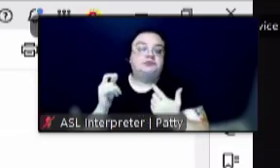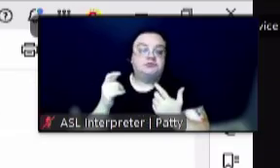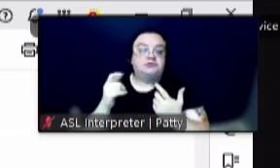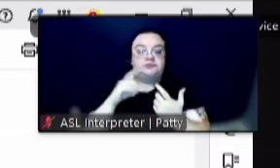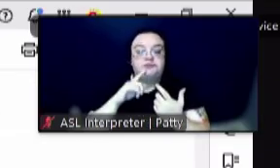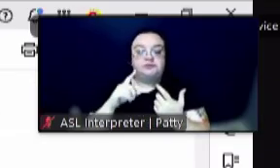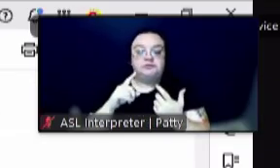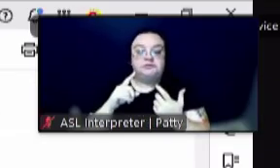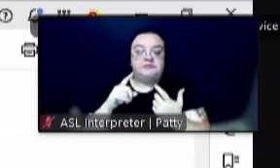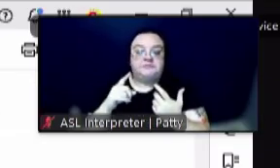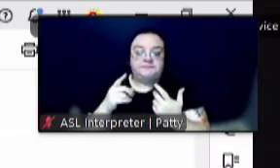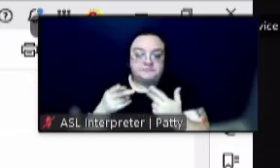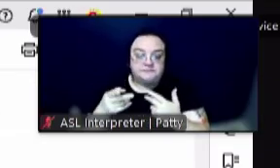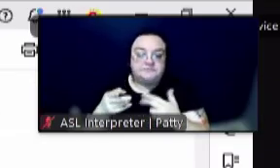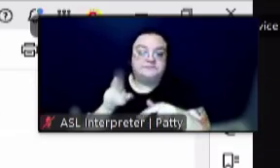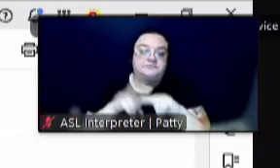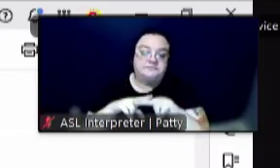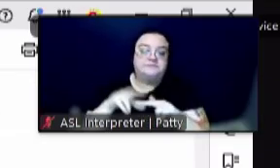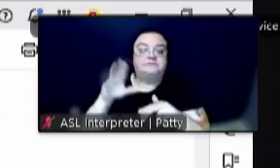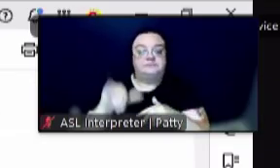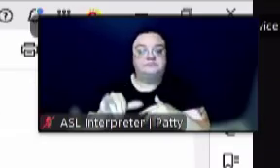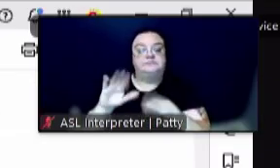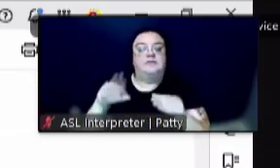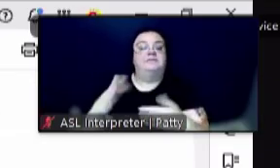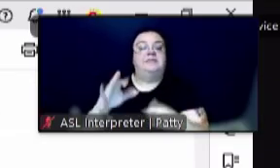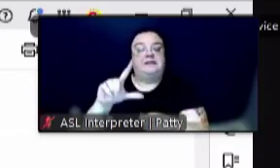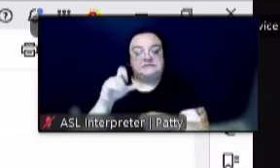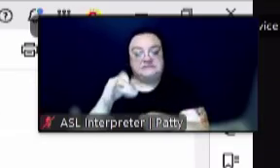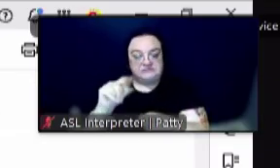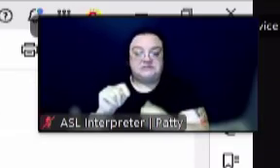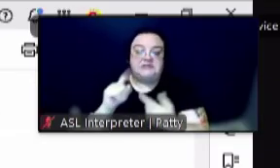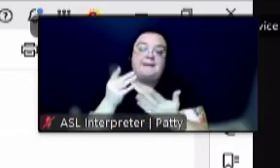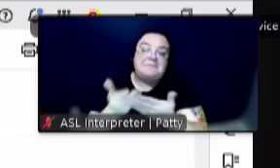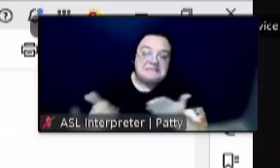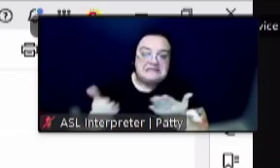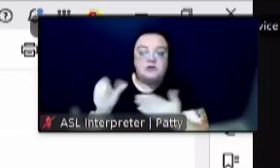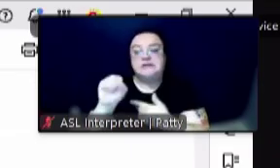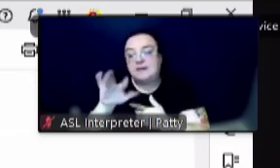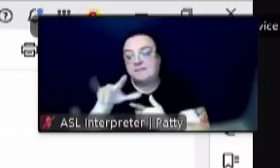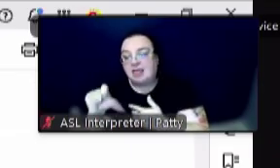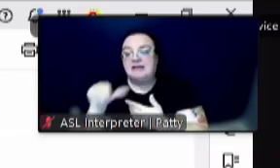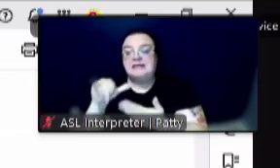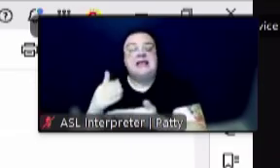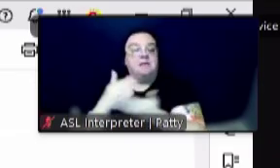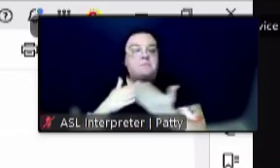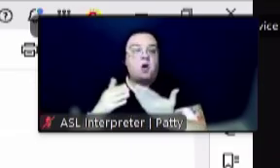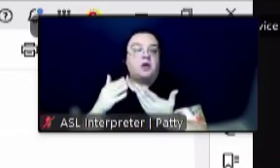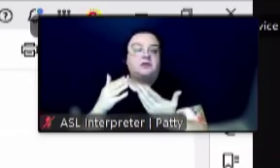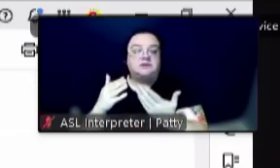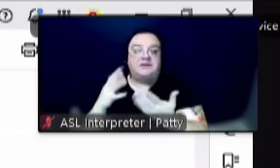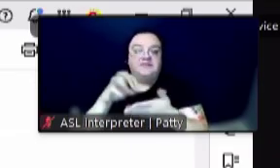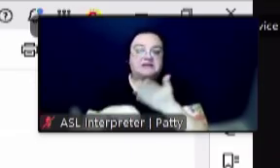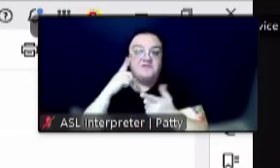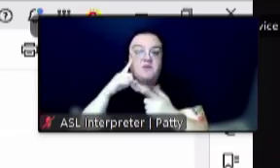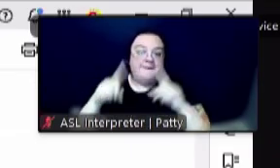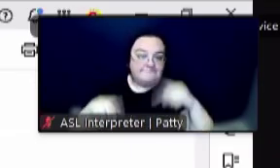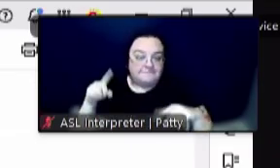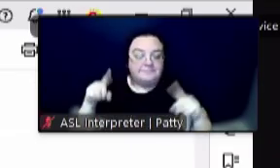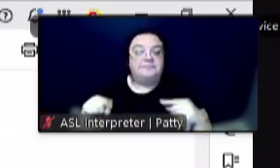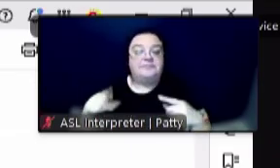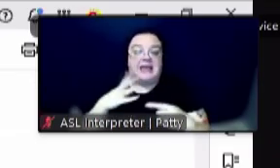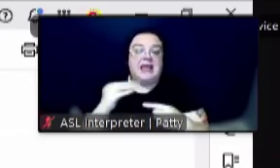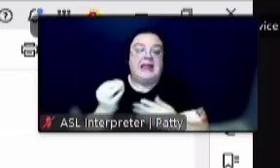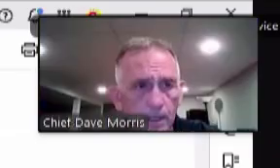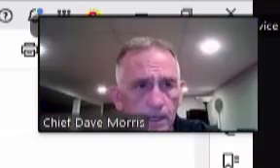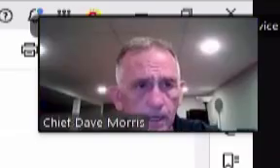by Legit. Materials and supplies is part of that increase is part of the reduction of miscellaneous, and our equipment fees